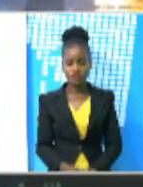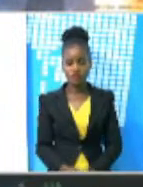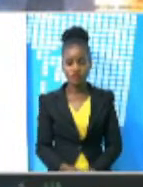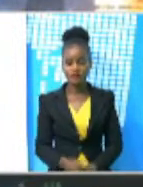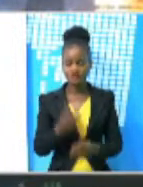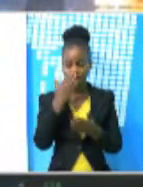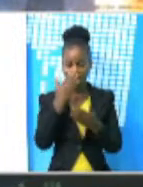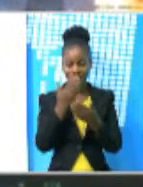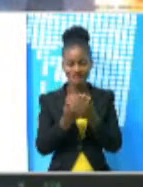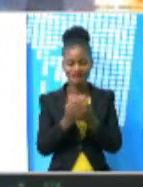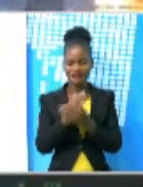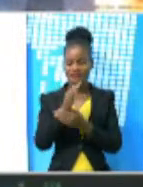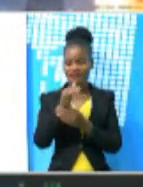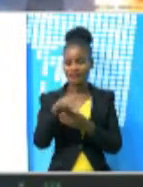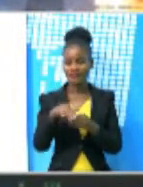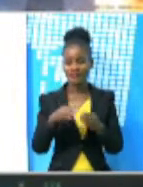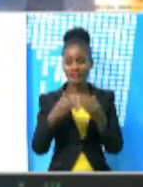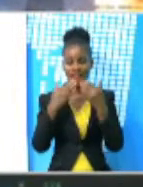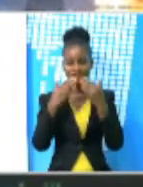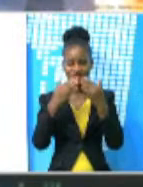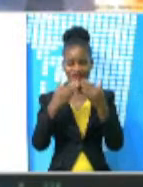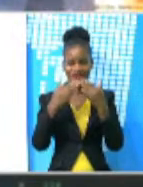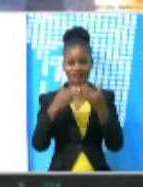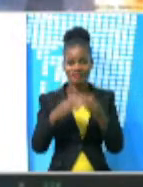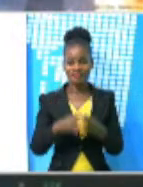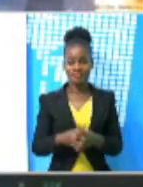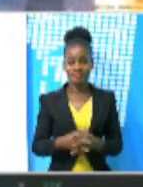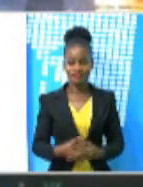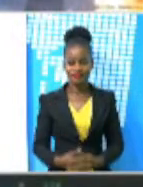Good evening, Rona. Many thanks for joining us this evening.